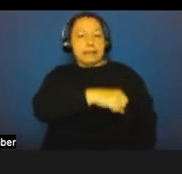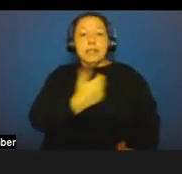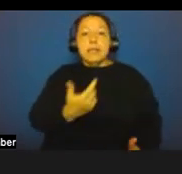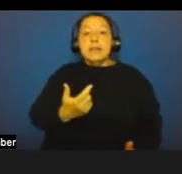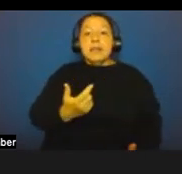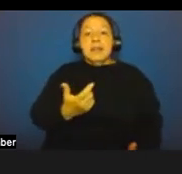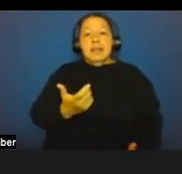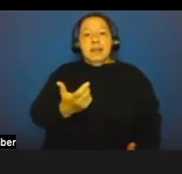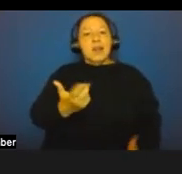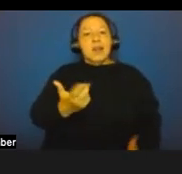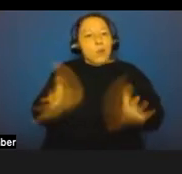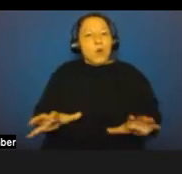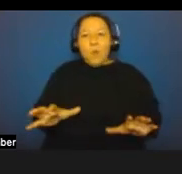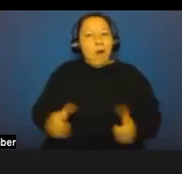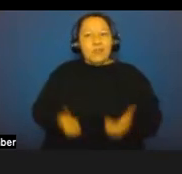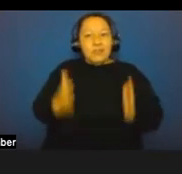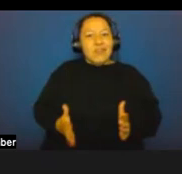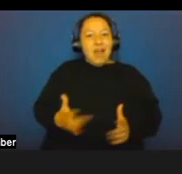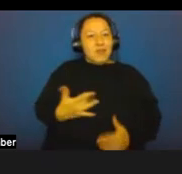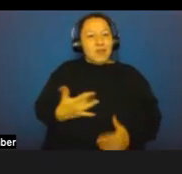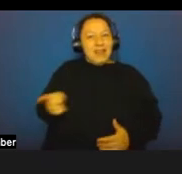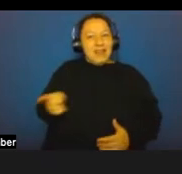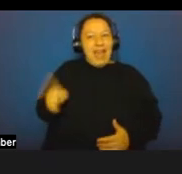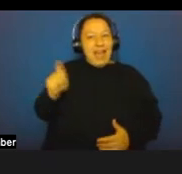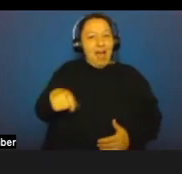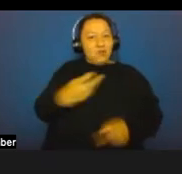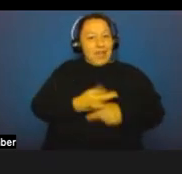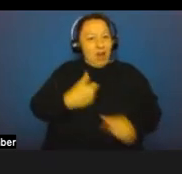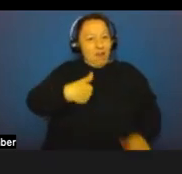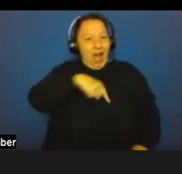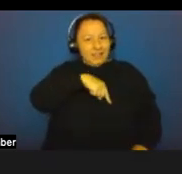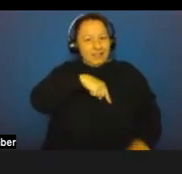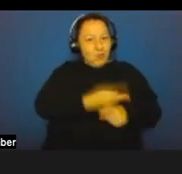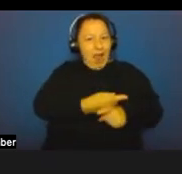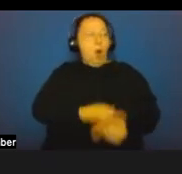care of us, right? Like, great, now I have to manage your anger too. Like,